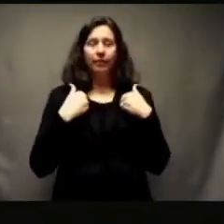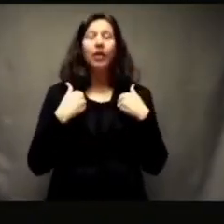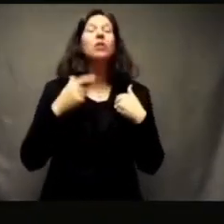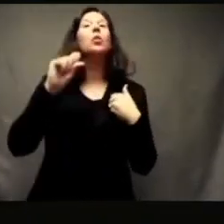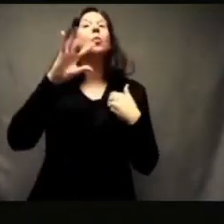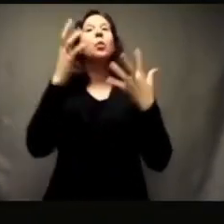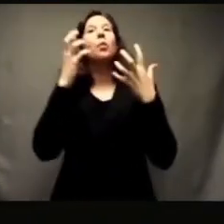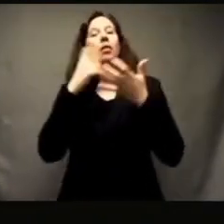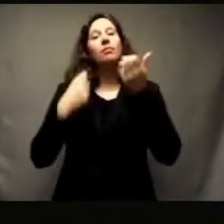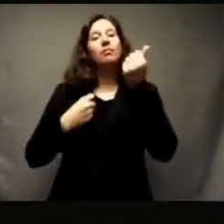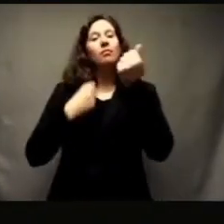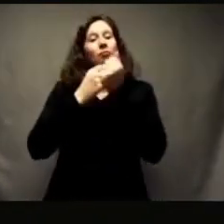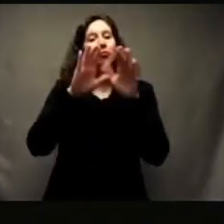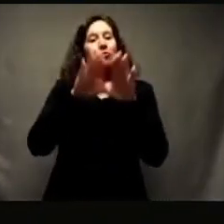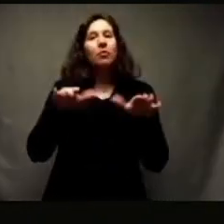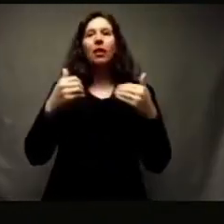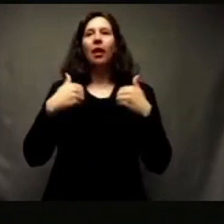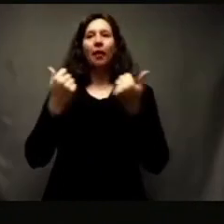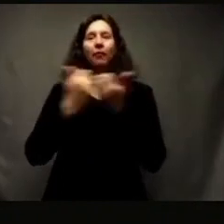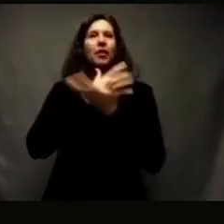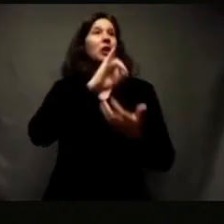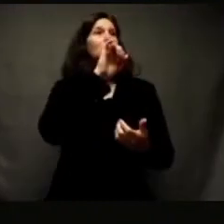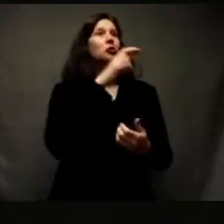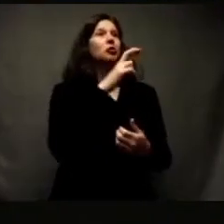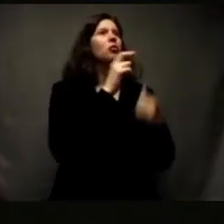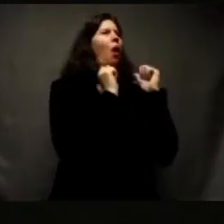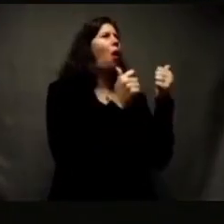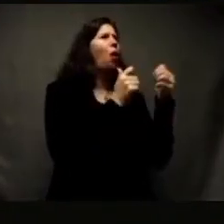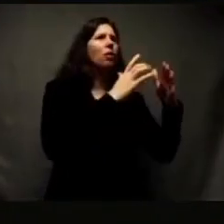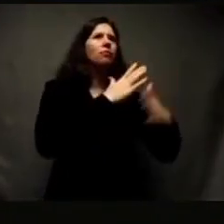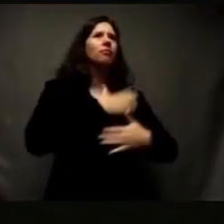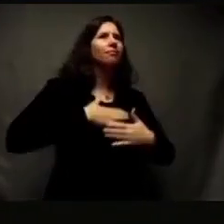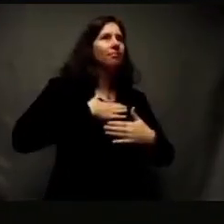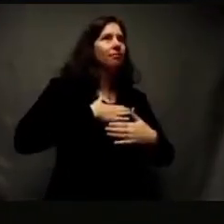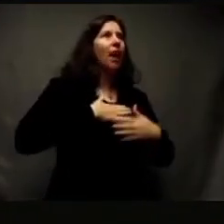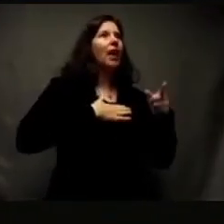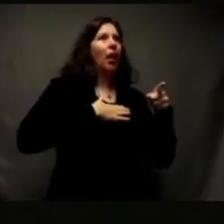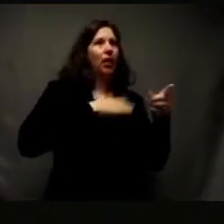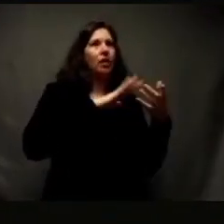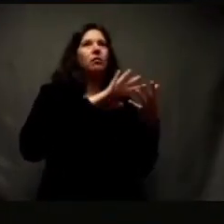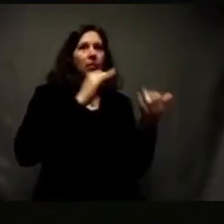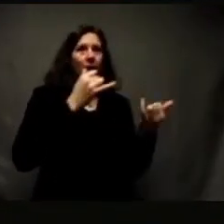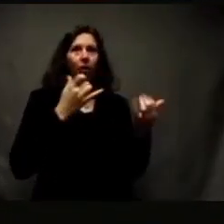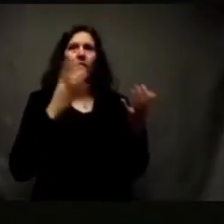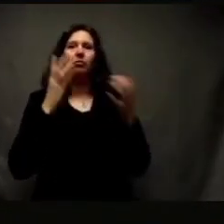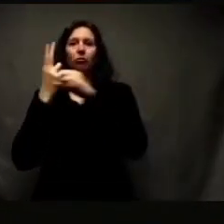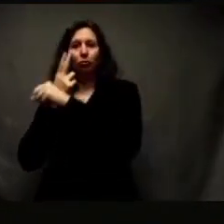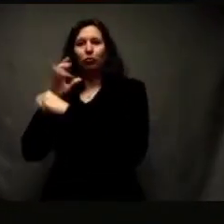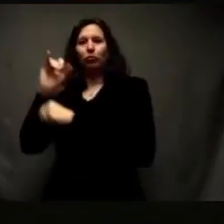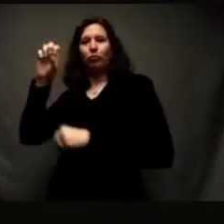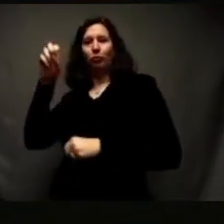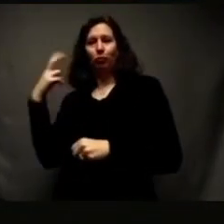kind of gotten everything out of ScratchJr that they need and how they can grow into Scratch.